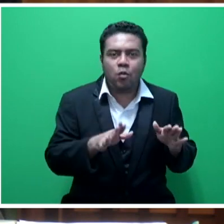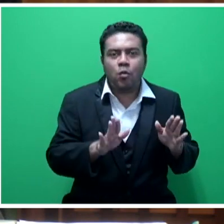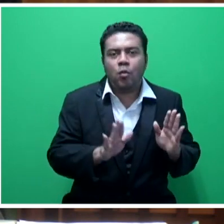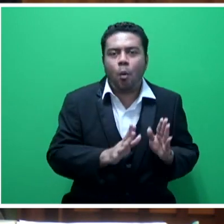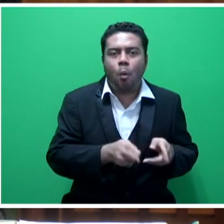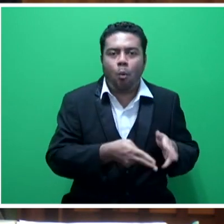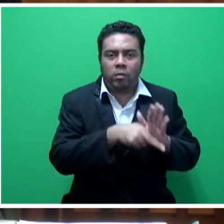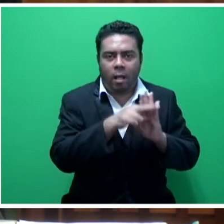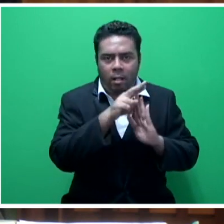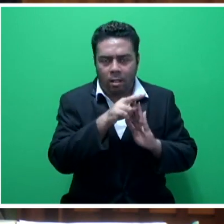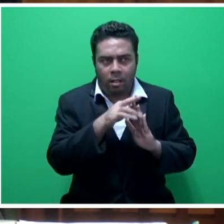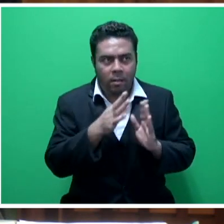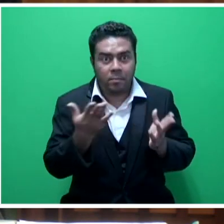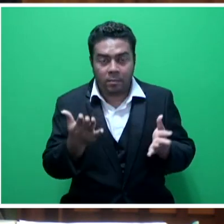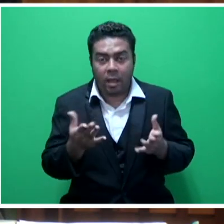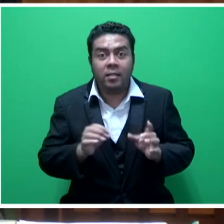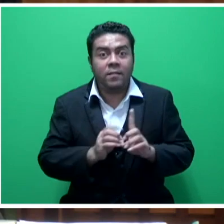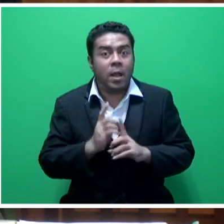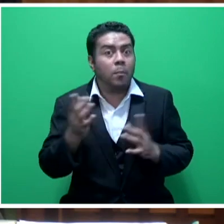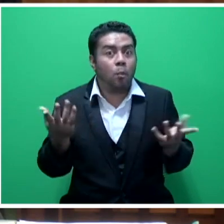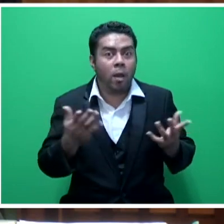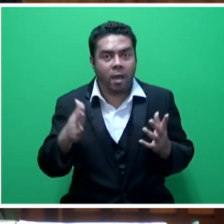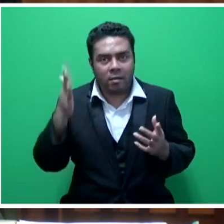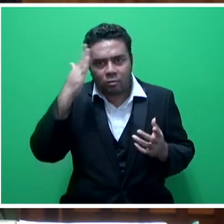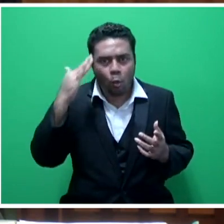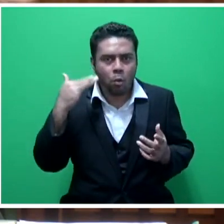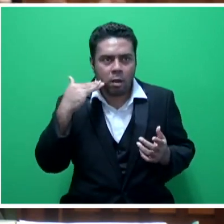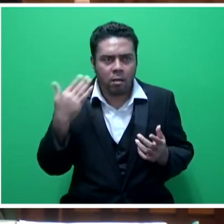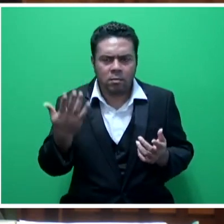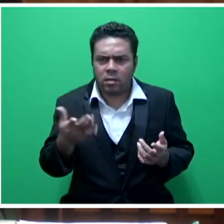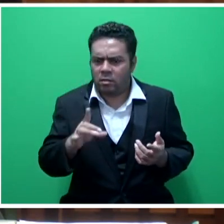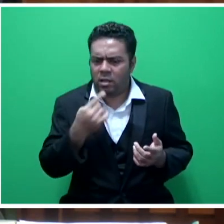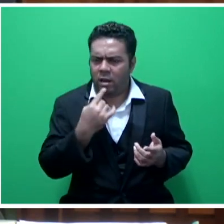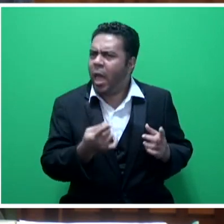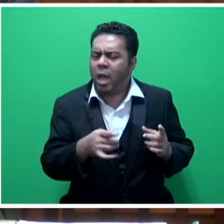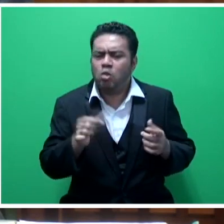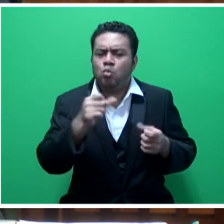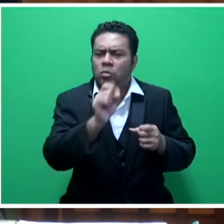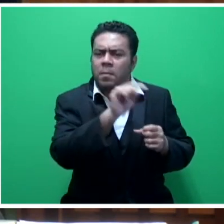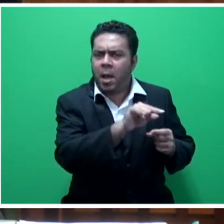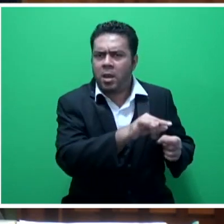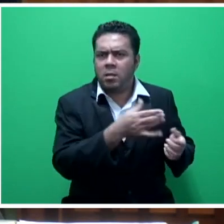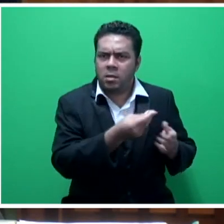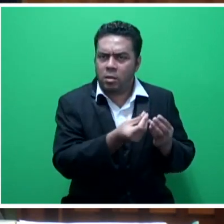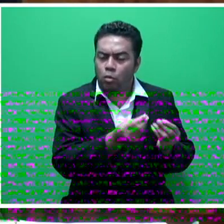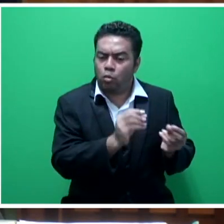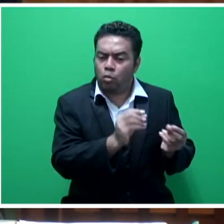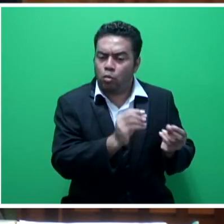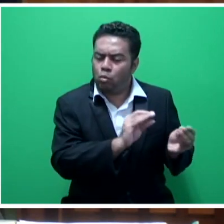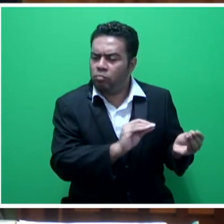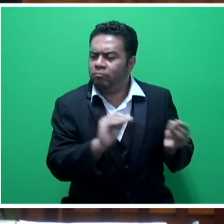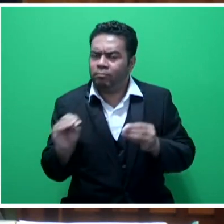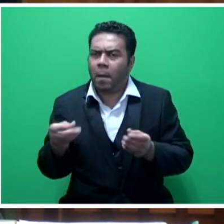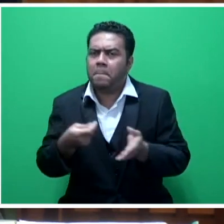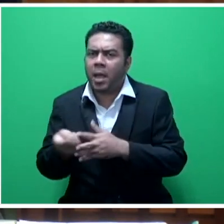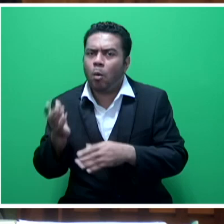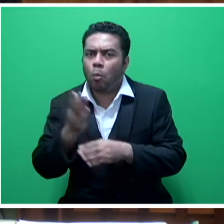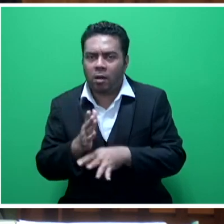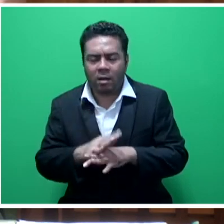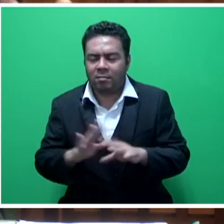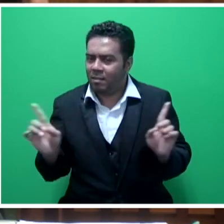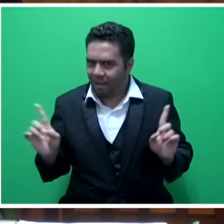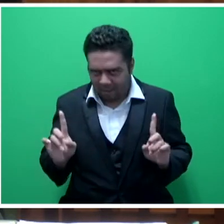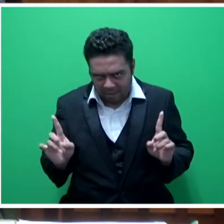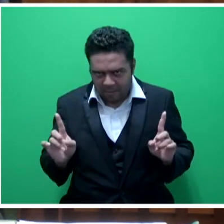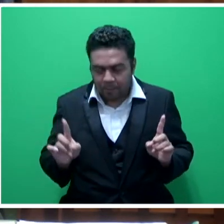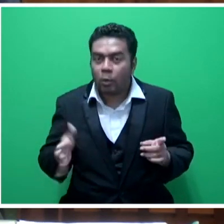packages developed and sold. Some people have said we should use that money to pay workers. But Mr. Speaker said we're trying to get them employment by actually getting